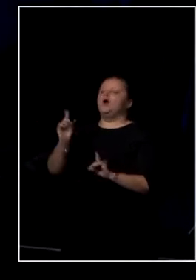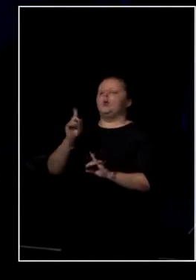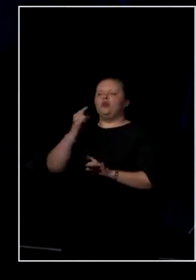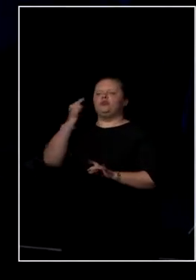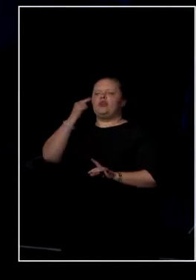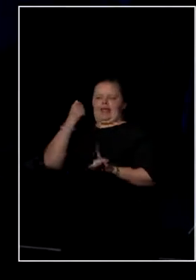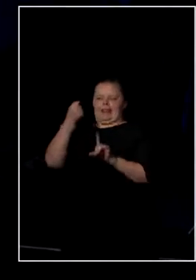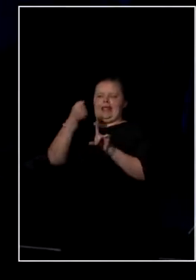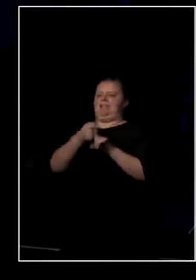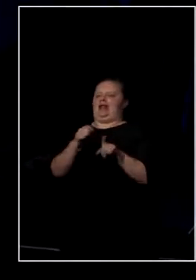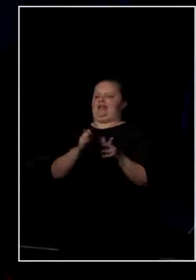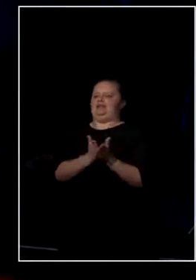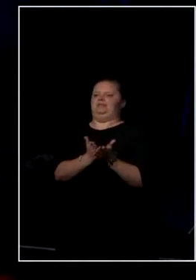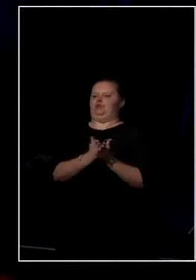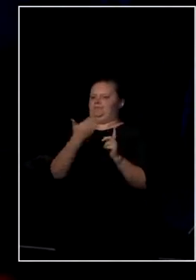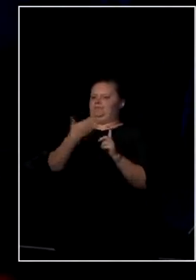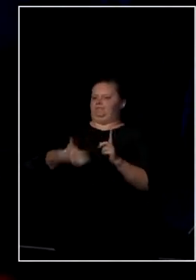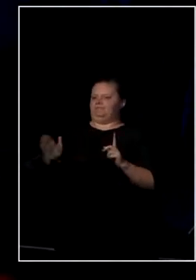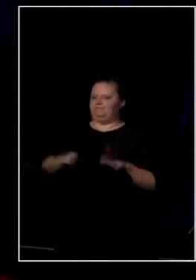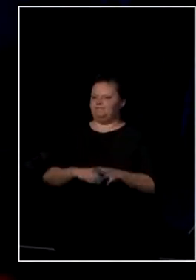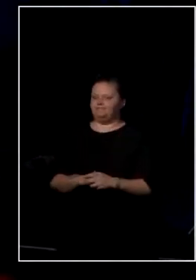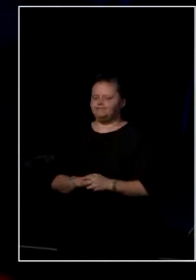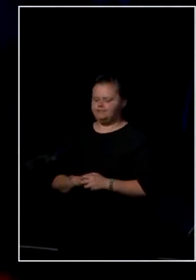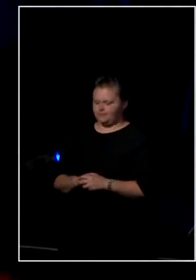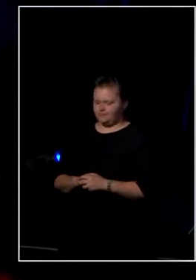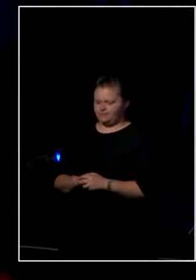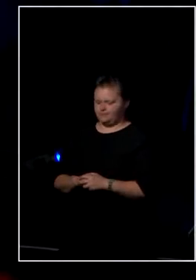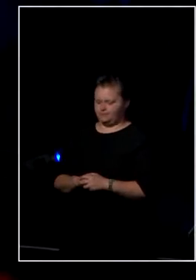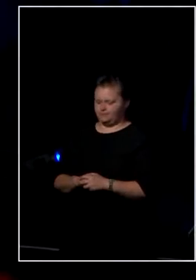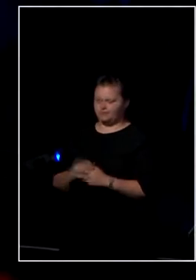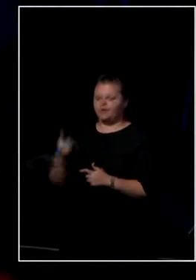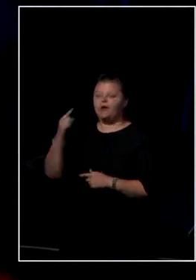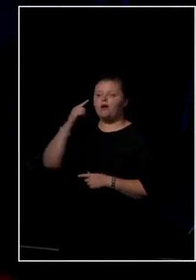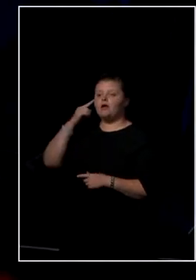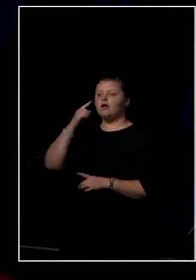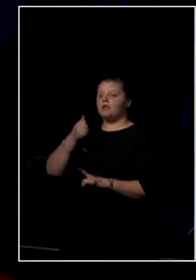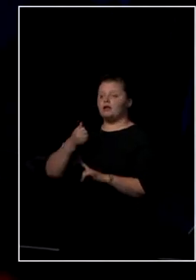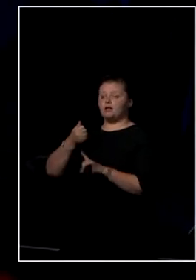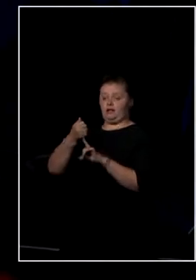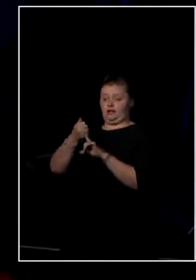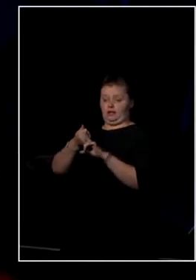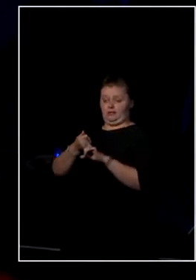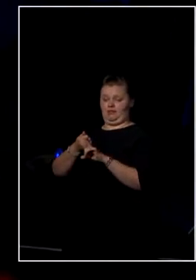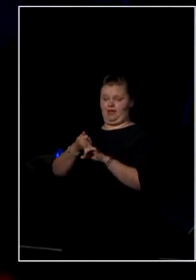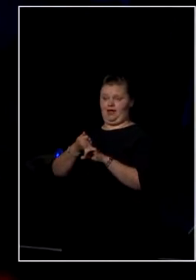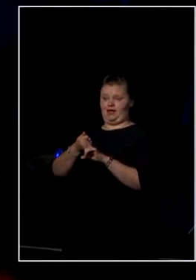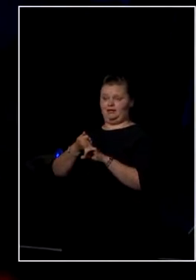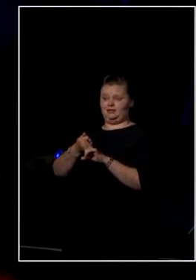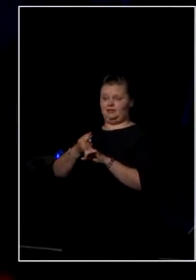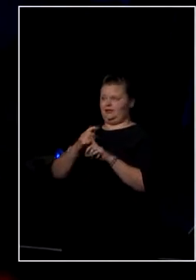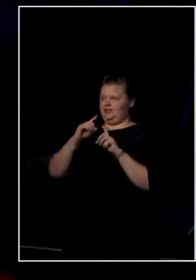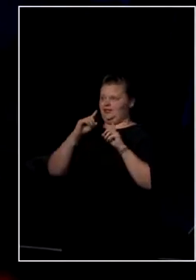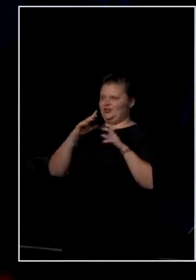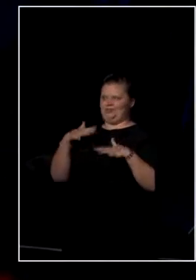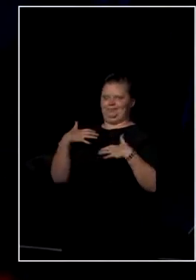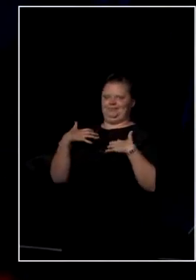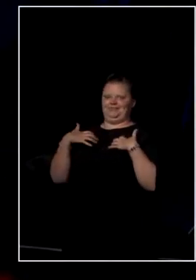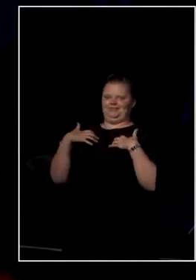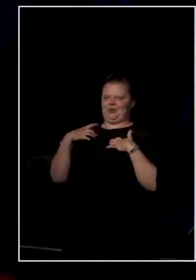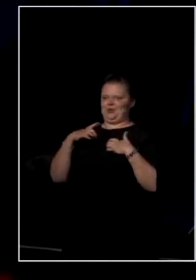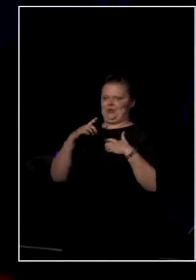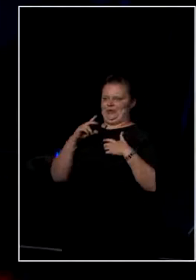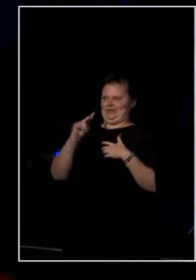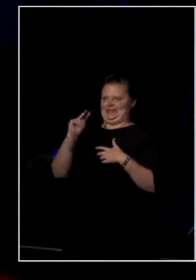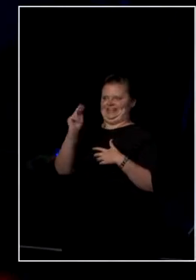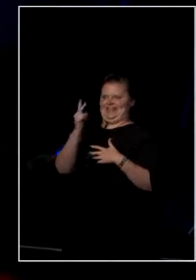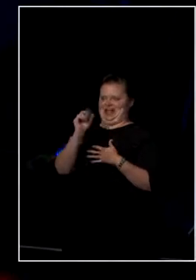think the impact of this book will be? I think the impact has been shown quite excitedly with the fact that it's in a second